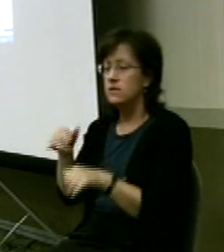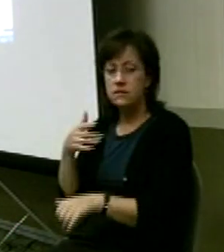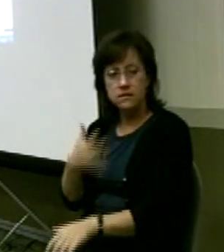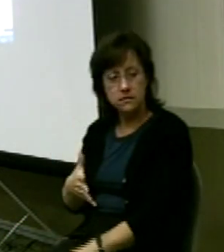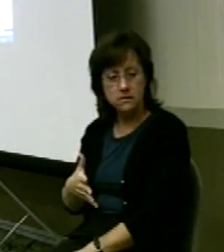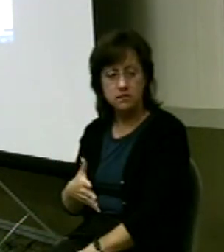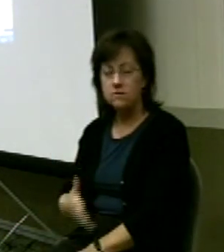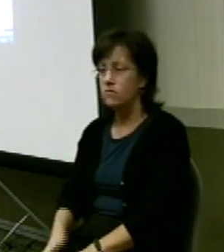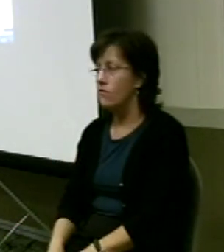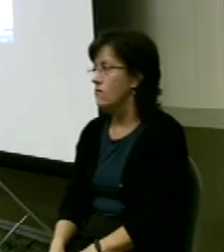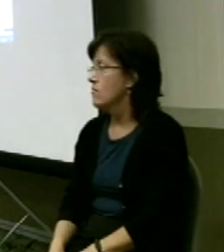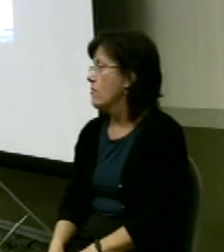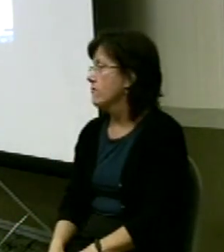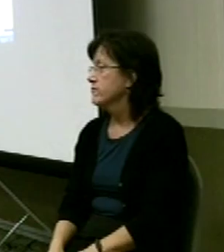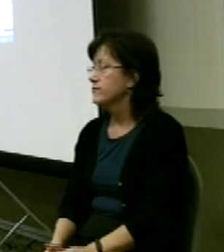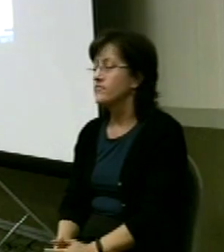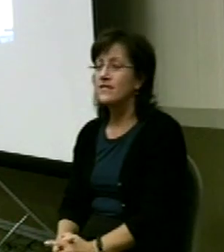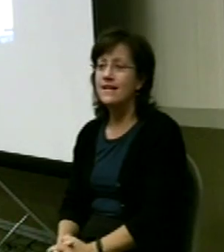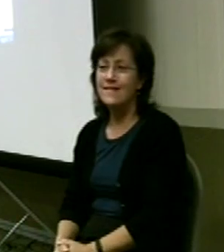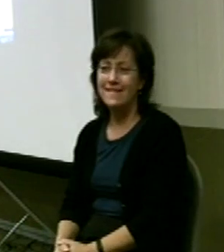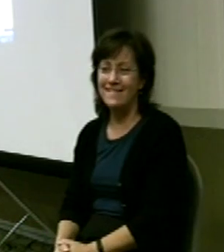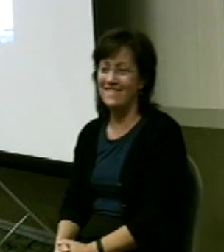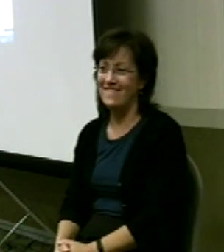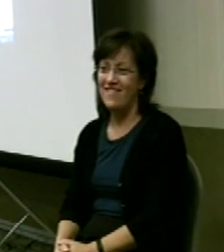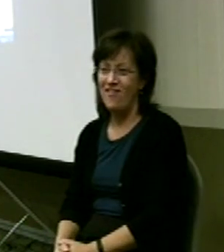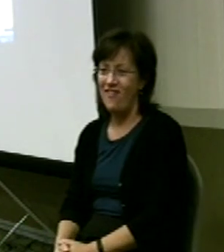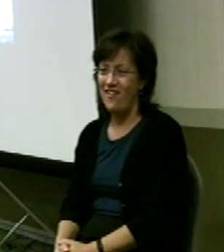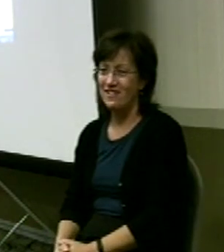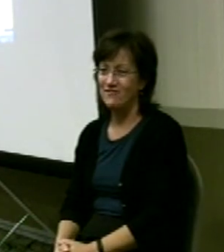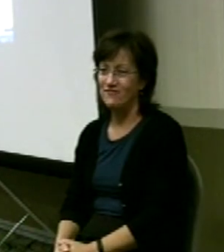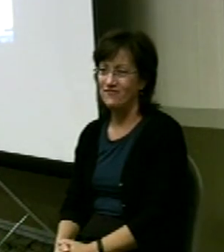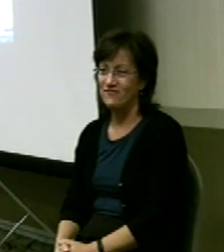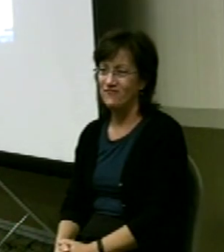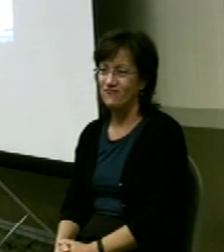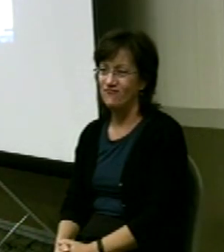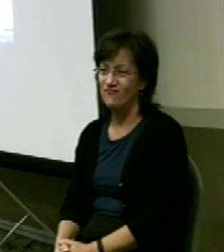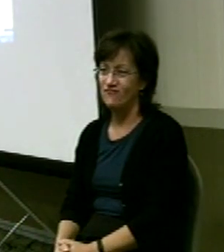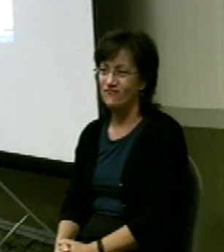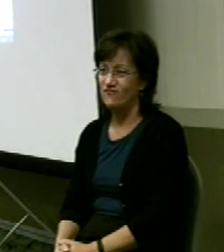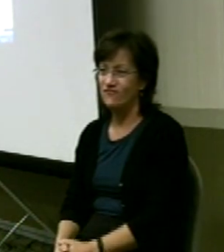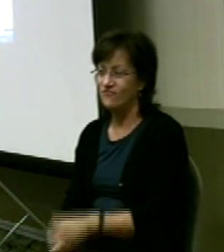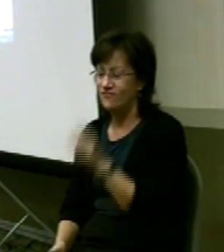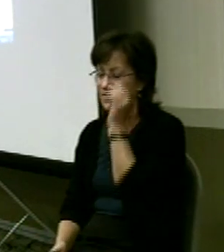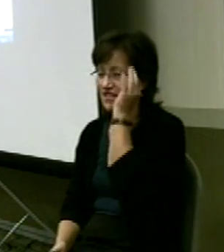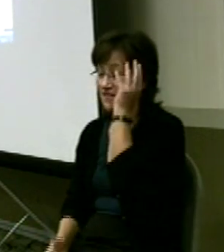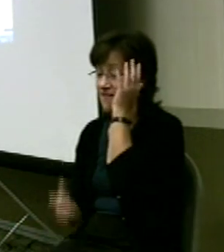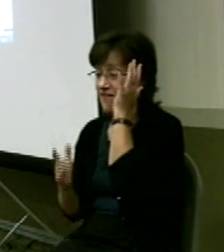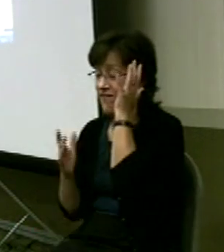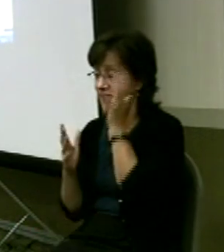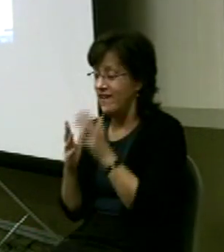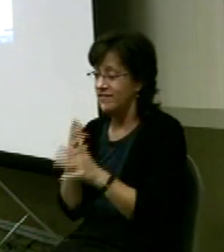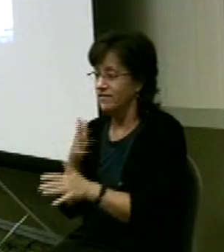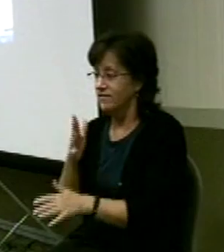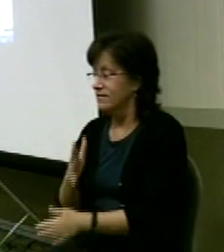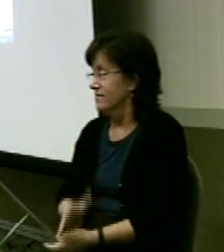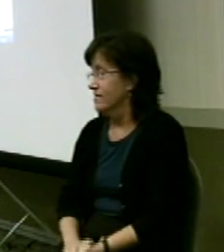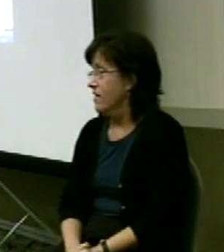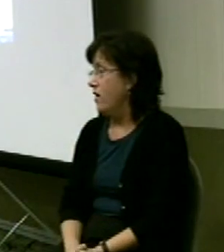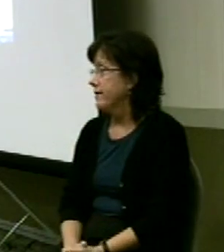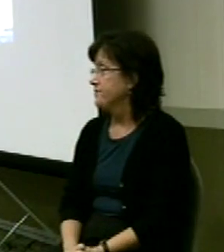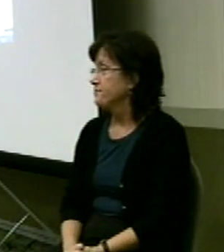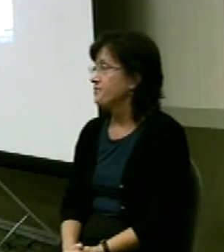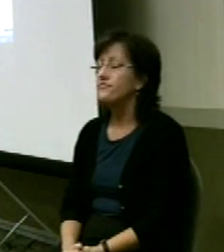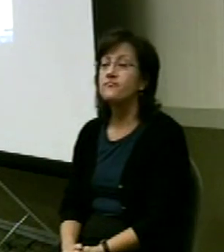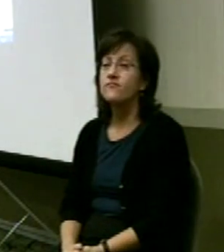Let's tell them what we're telling Excel to do, to add this column and average it, and because to get them an understanding of what the computer's doing here.